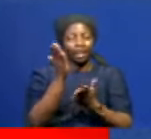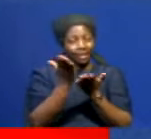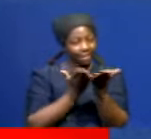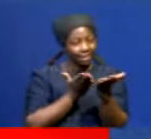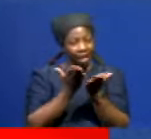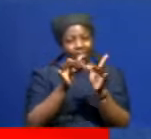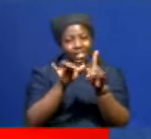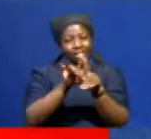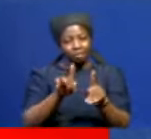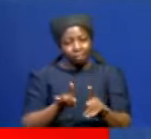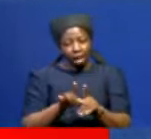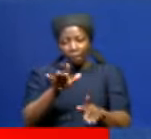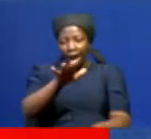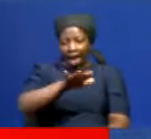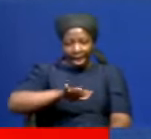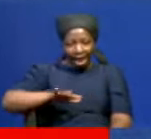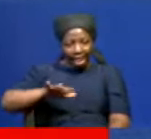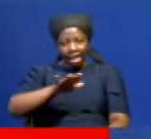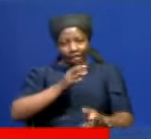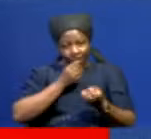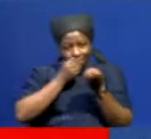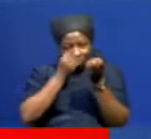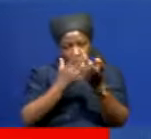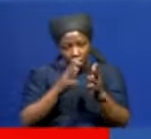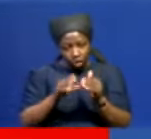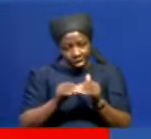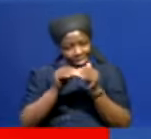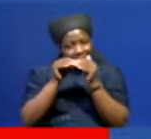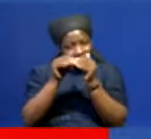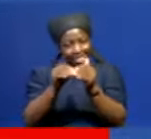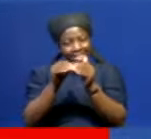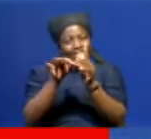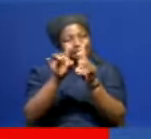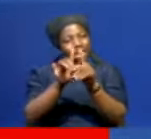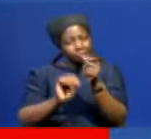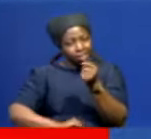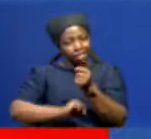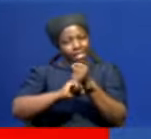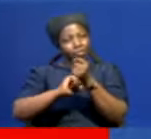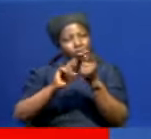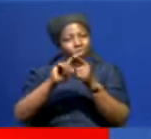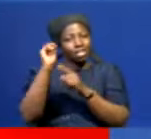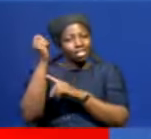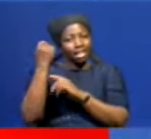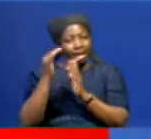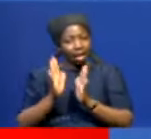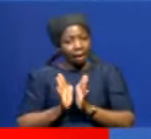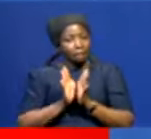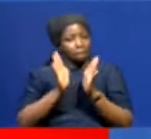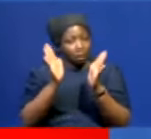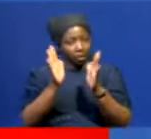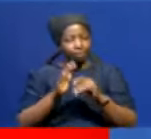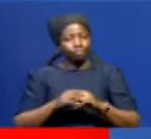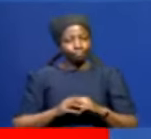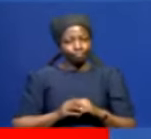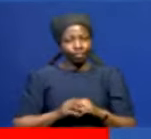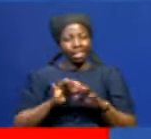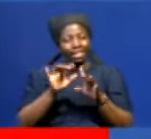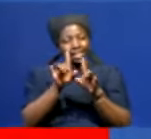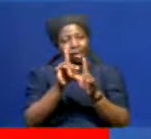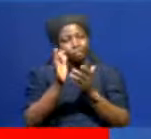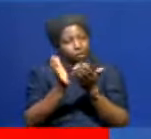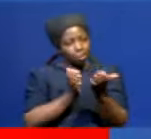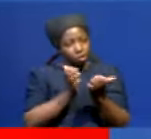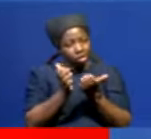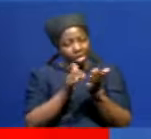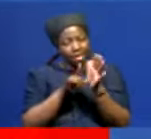a hub of information, guidance, and support to the Kenyan public and to businesses at